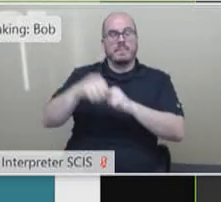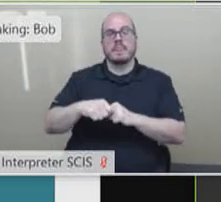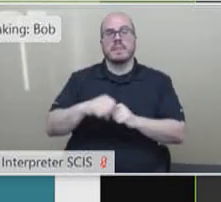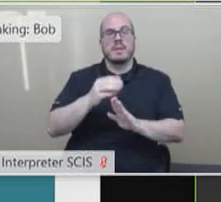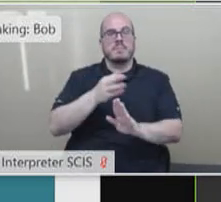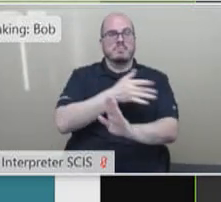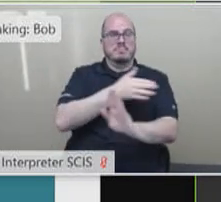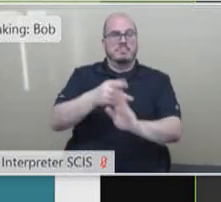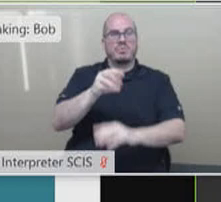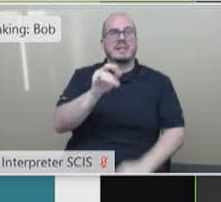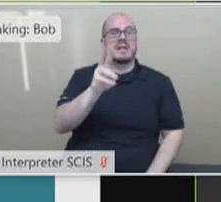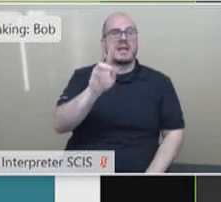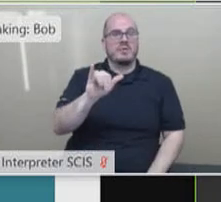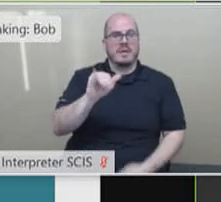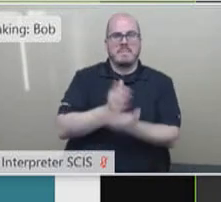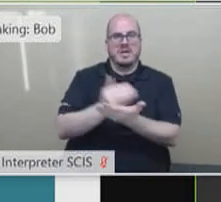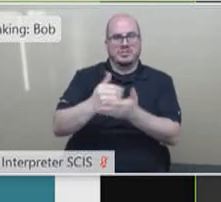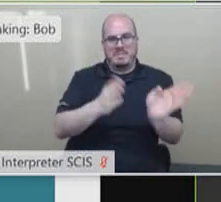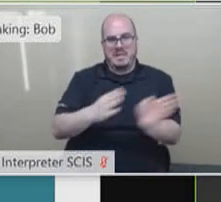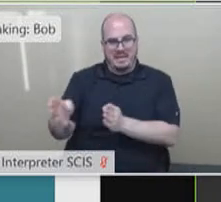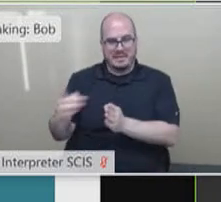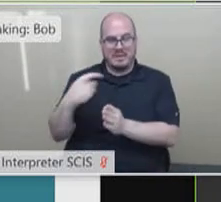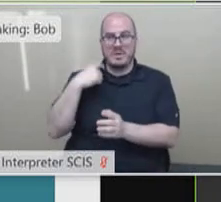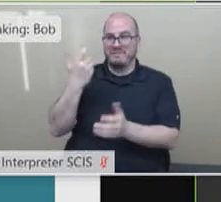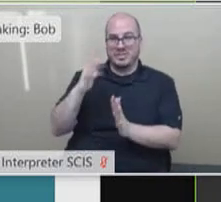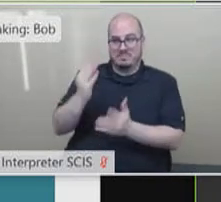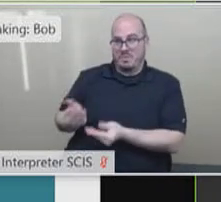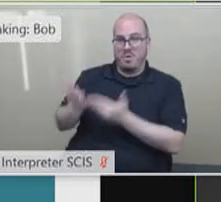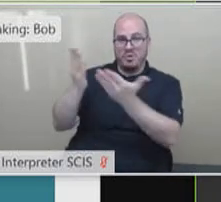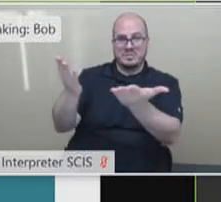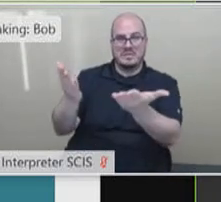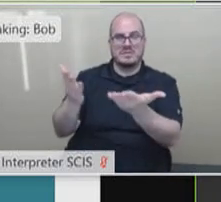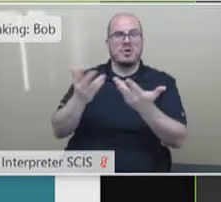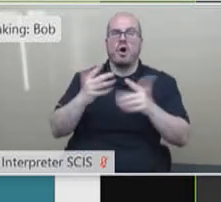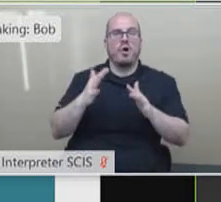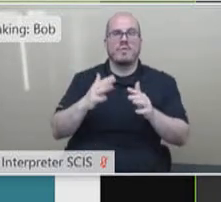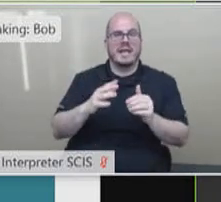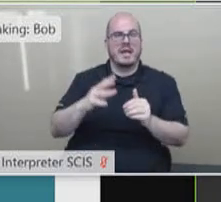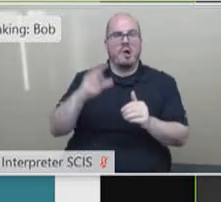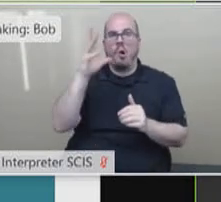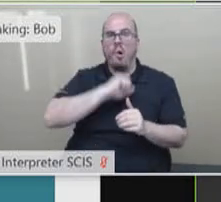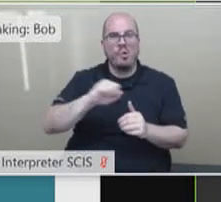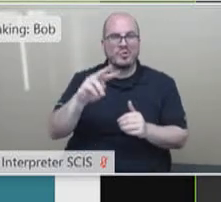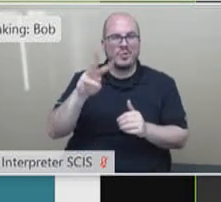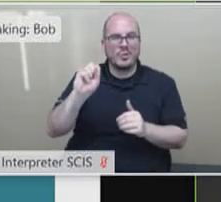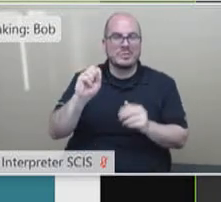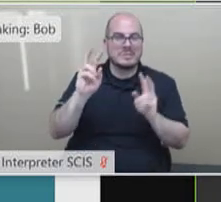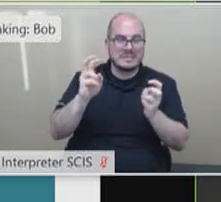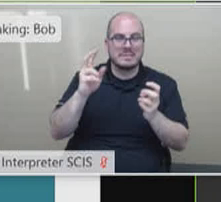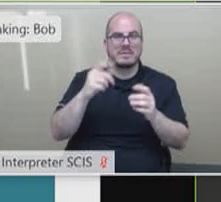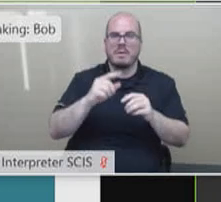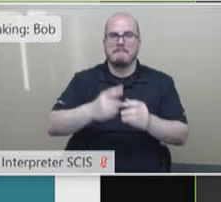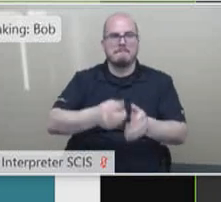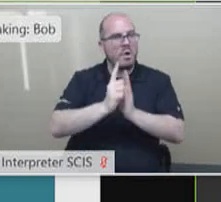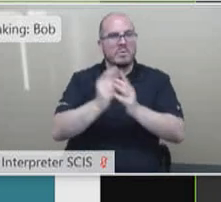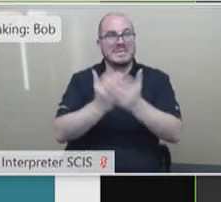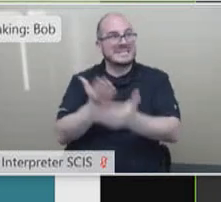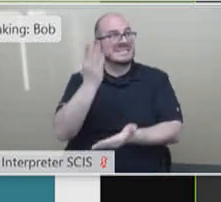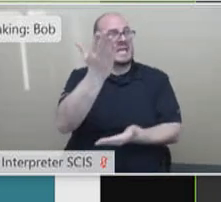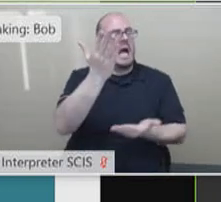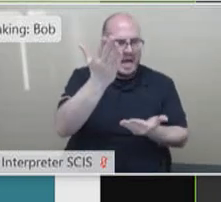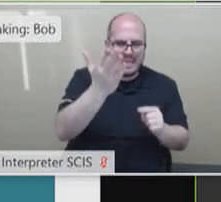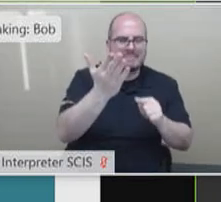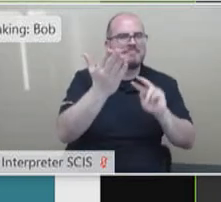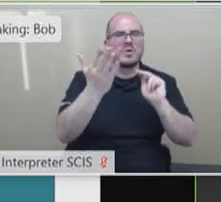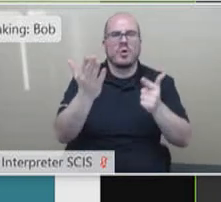have released is unfortunately almost outdated the minute it hit the press. The reason for that is